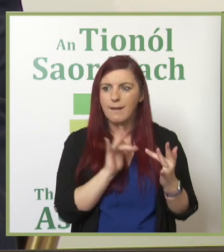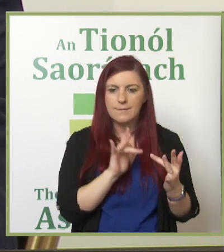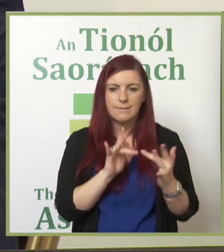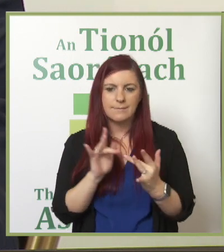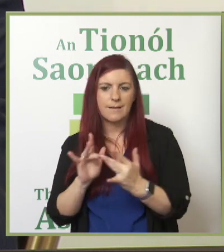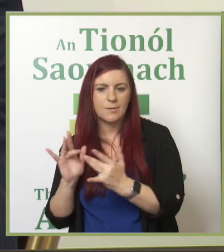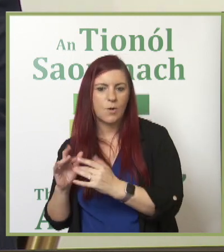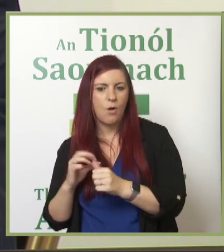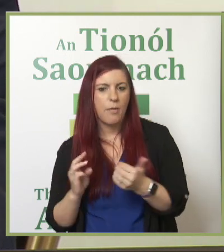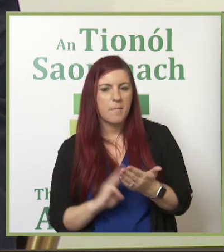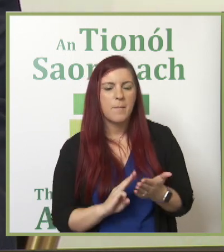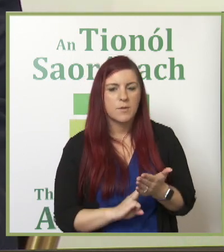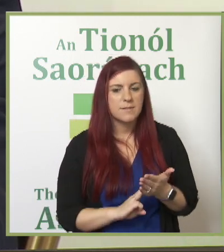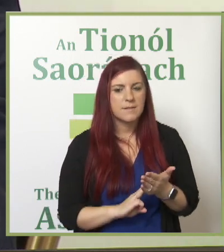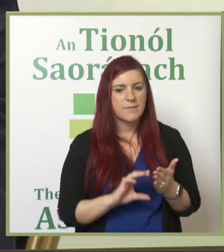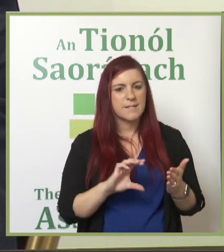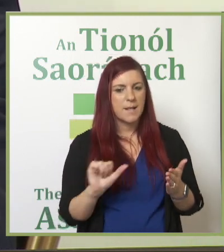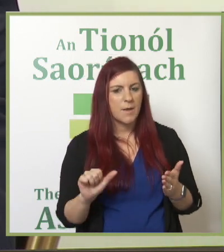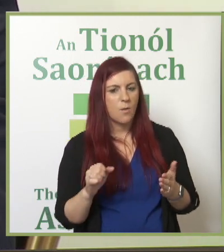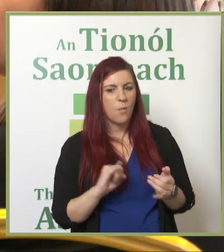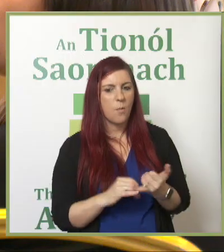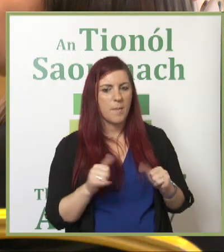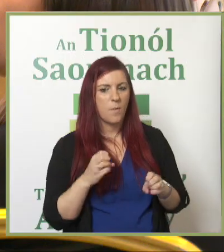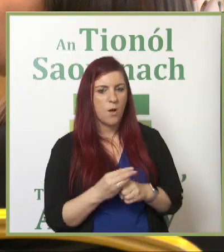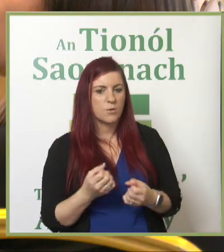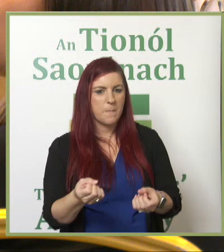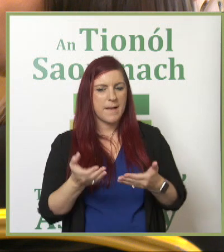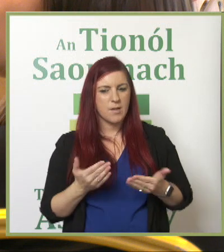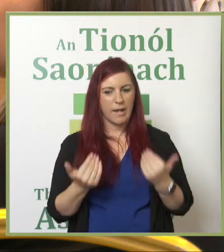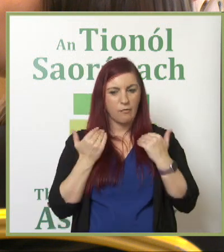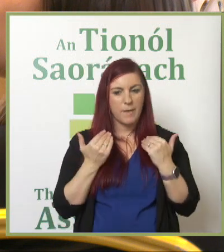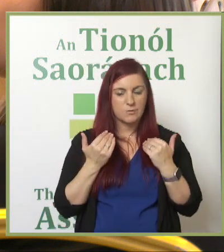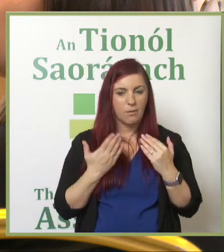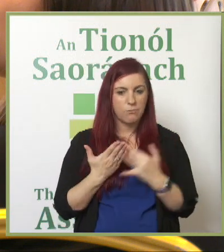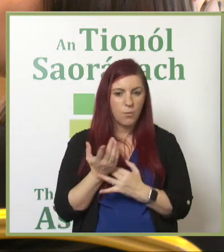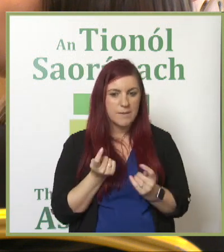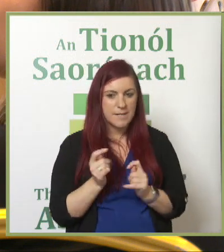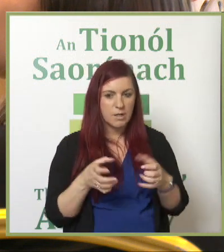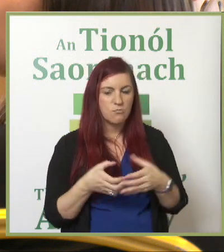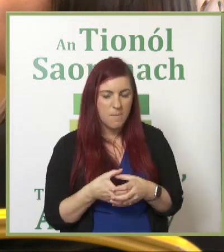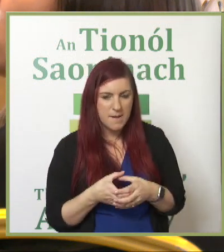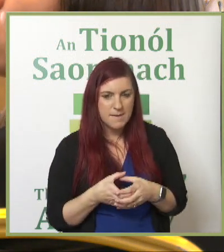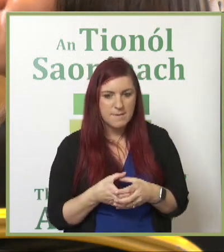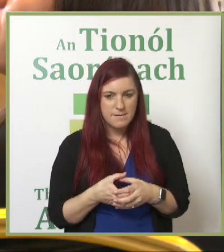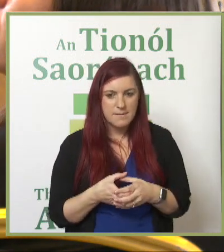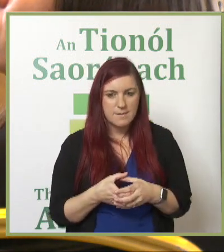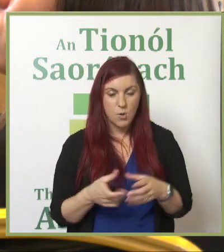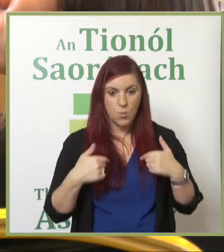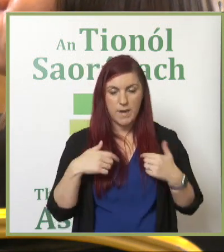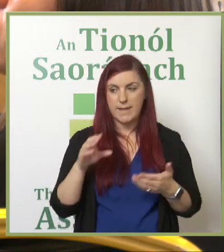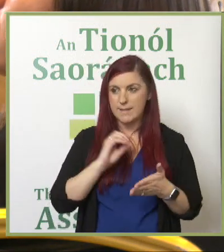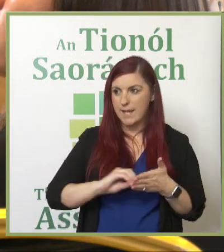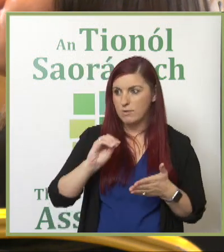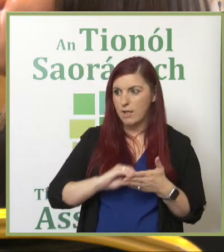Citizens' Assembly, other members of the 99 who may want to communicate something to us through the steering group. We, the Secretariat and the Chair,